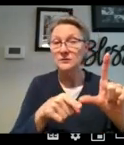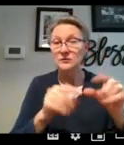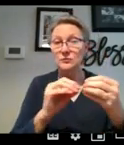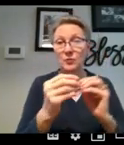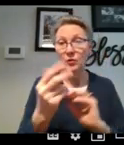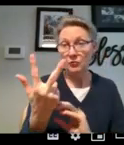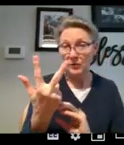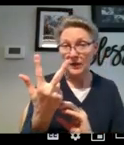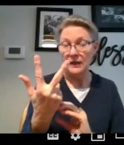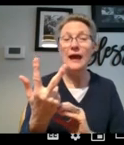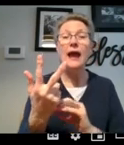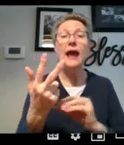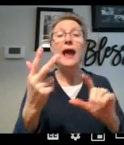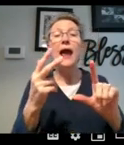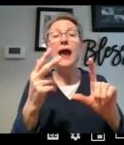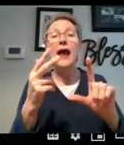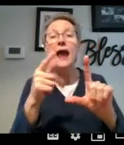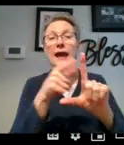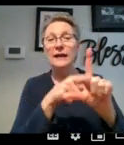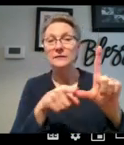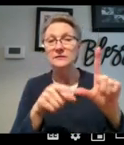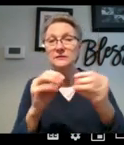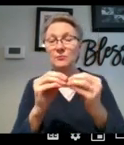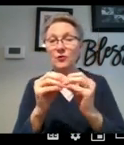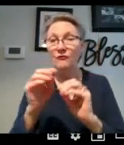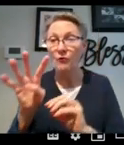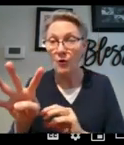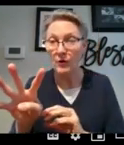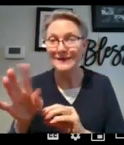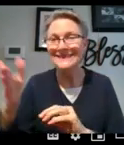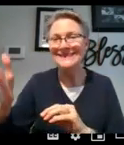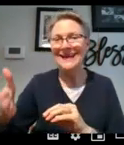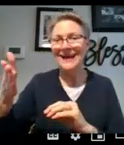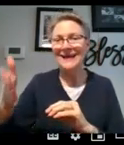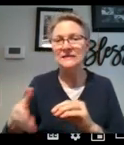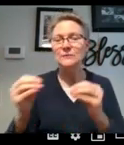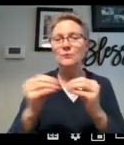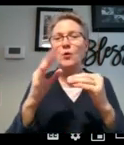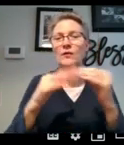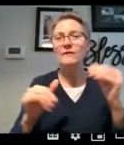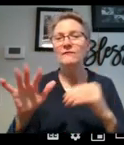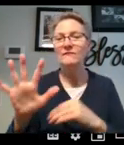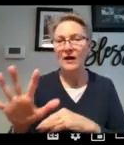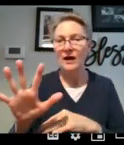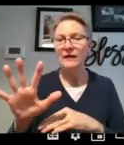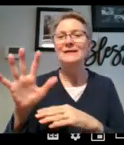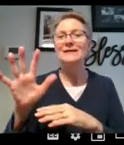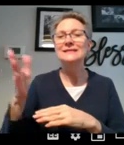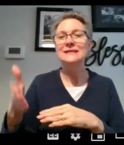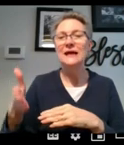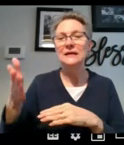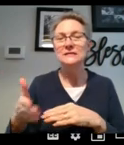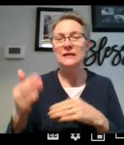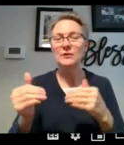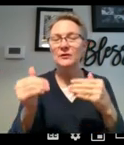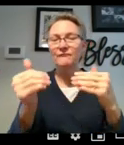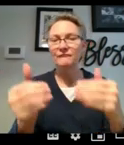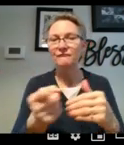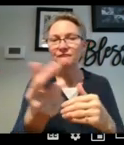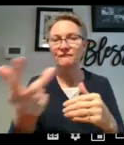angles and 4 you're looking for sides, more than 5 sides. So I'm going to give you a